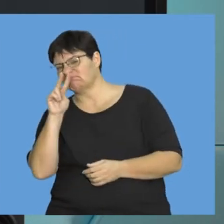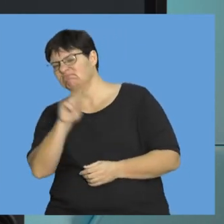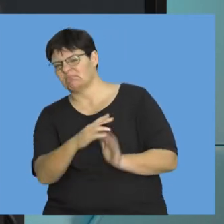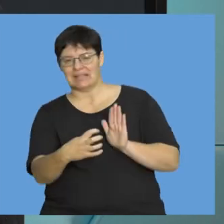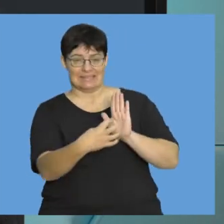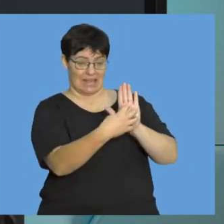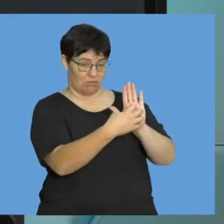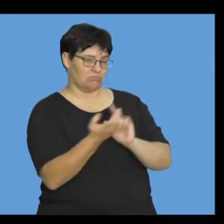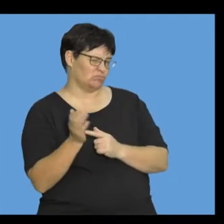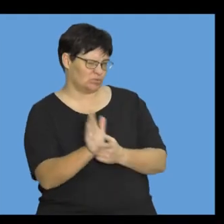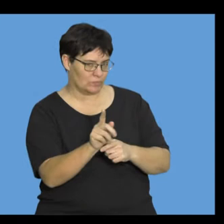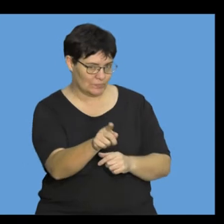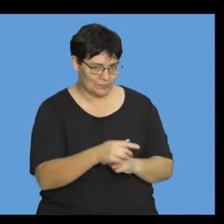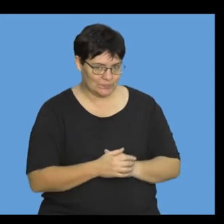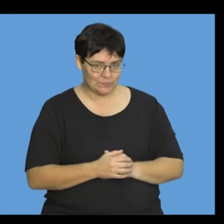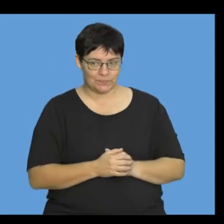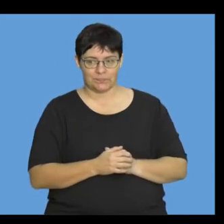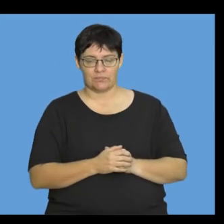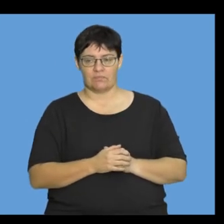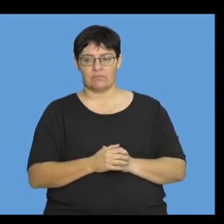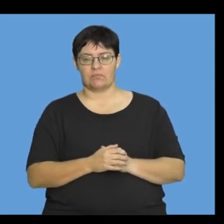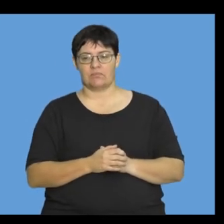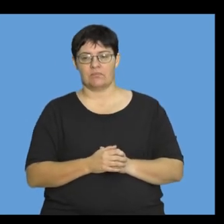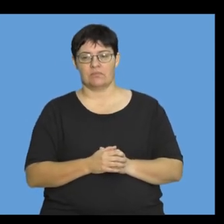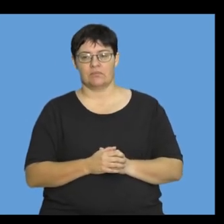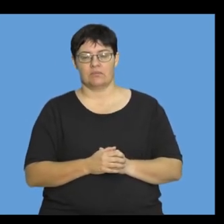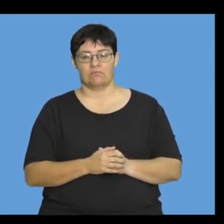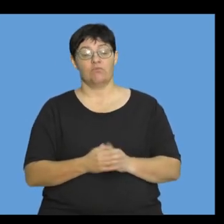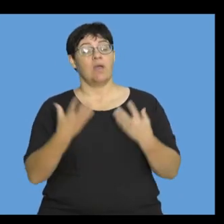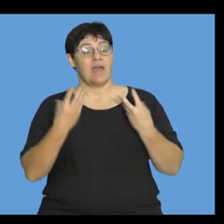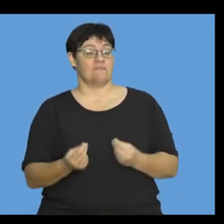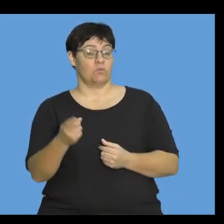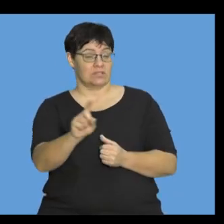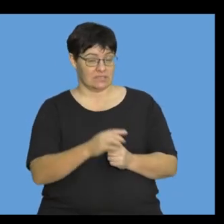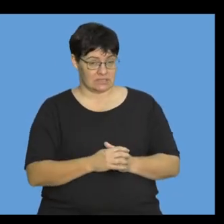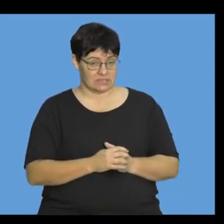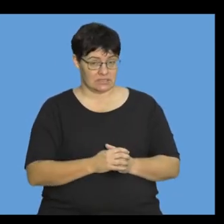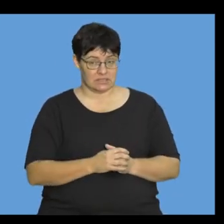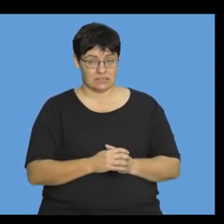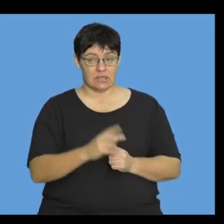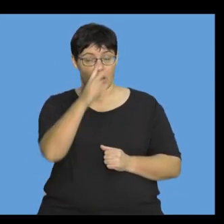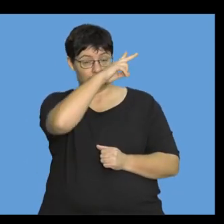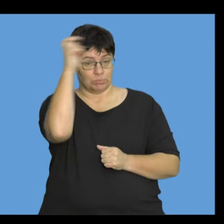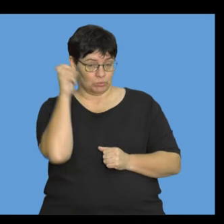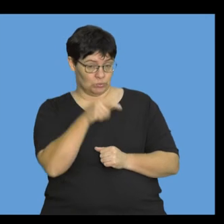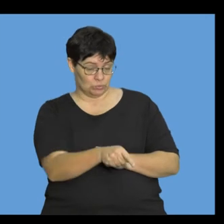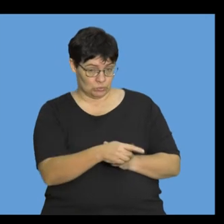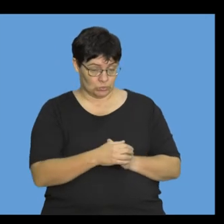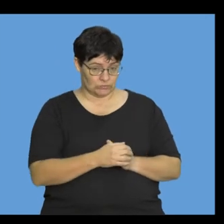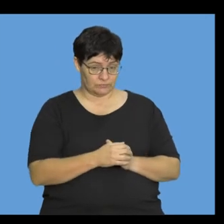take a peek at a diagram, and we're going to show you. Okay, guys, so here what we've got is, right, the blue over